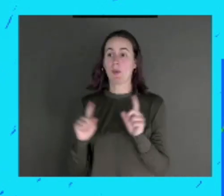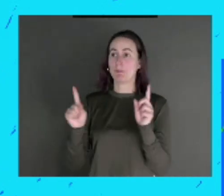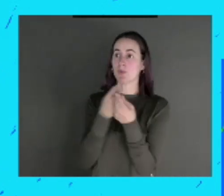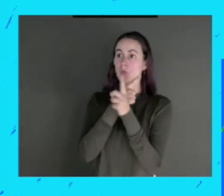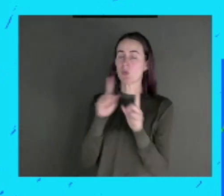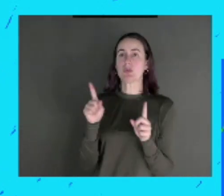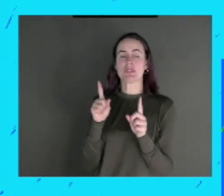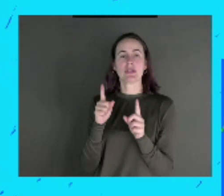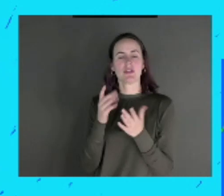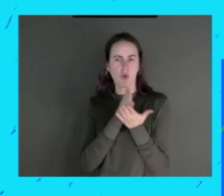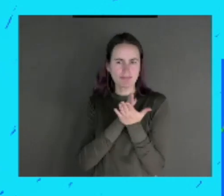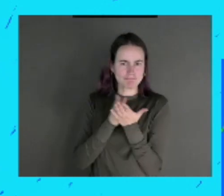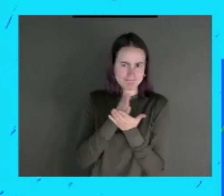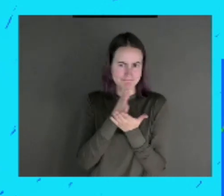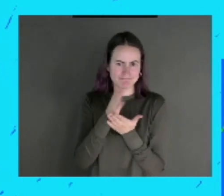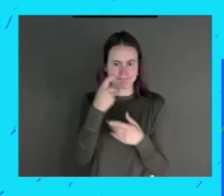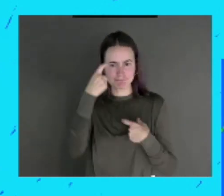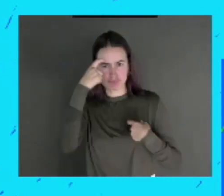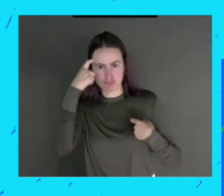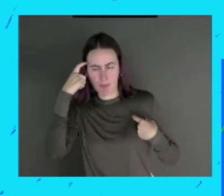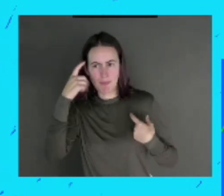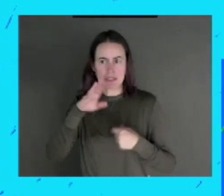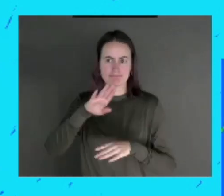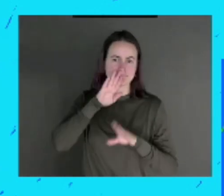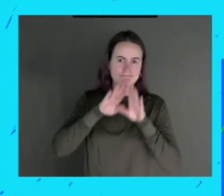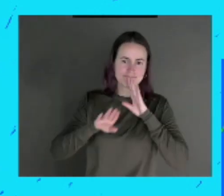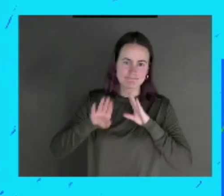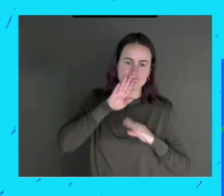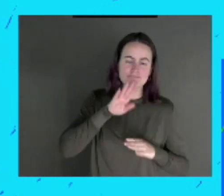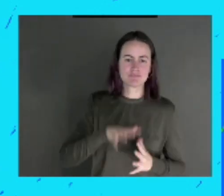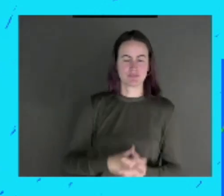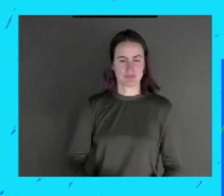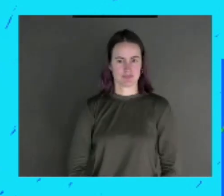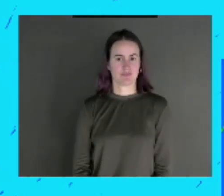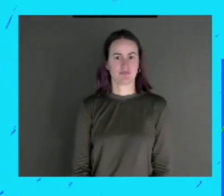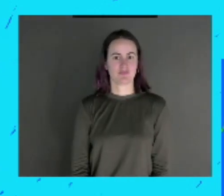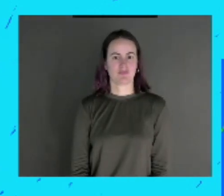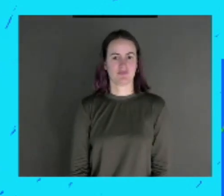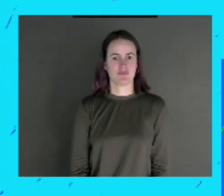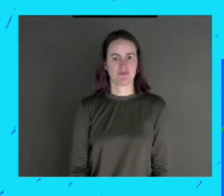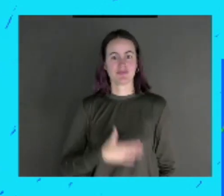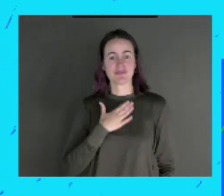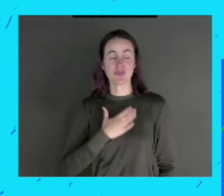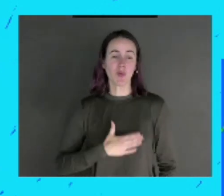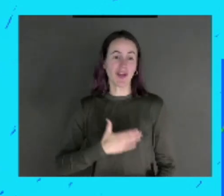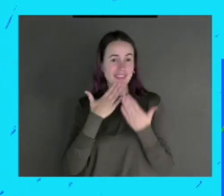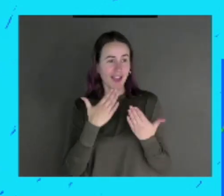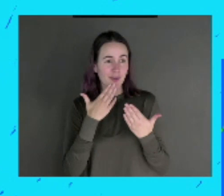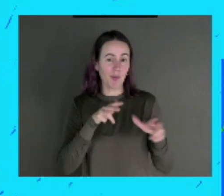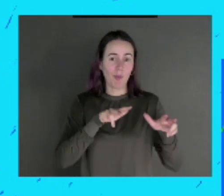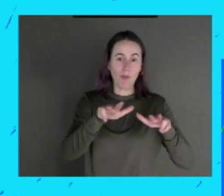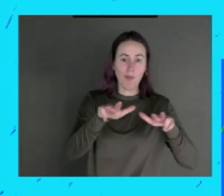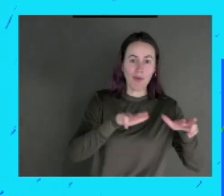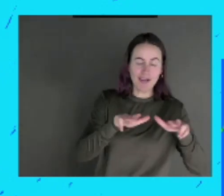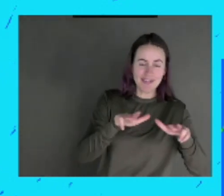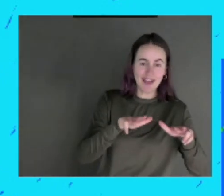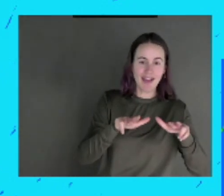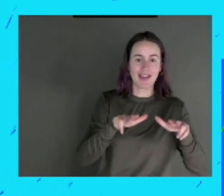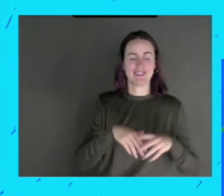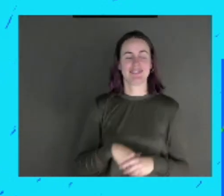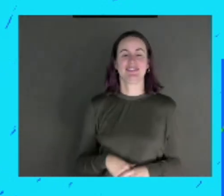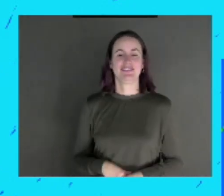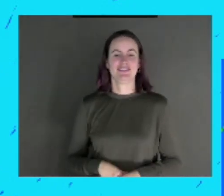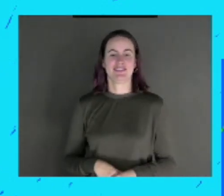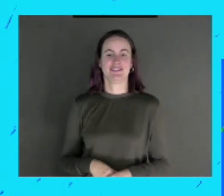something really strong. Finally, a massive thank you goes out to all the organizers, to my beloved school, my supporters,